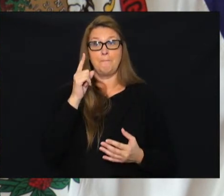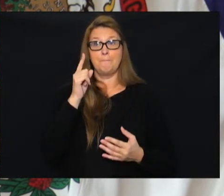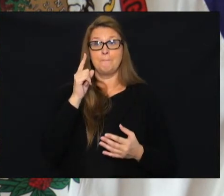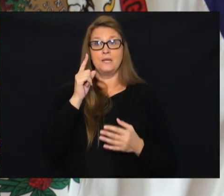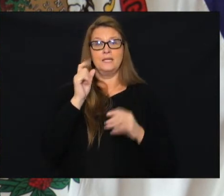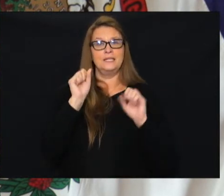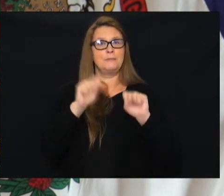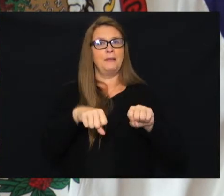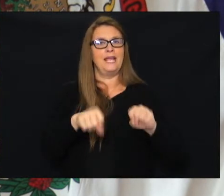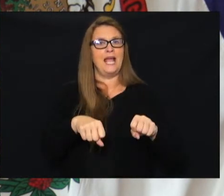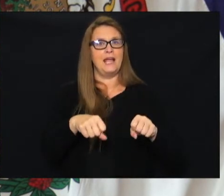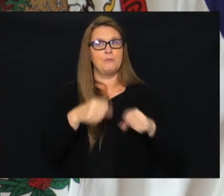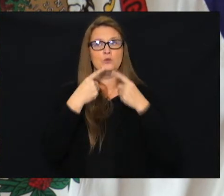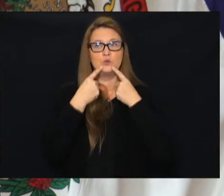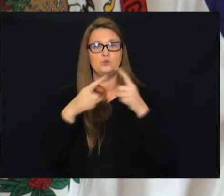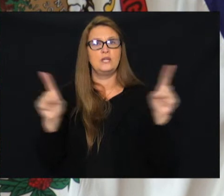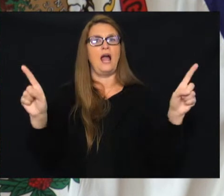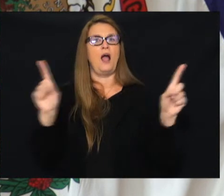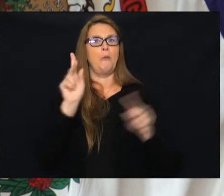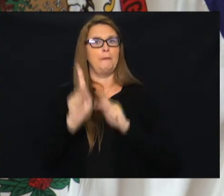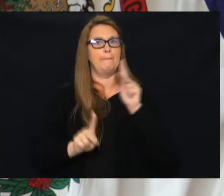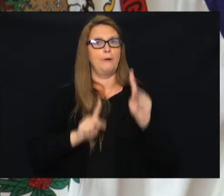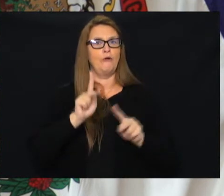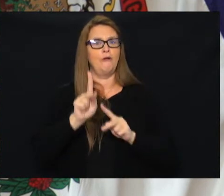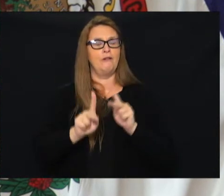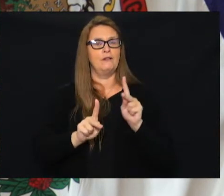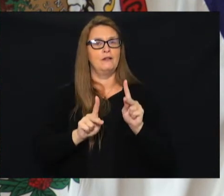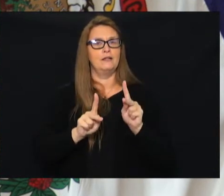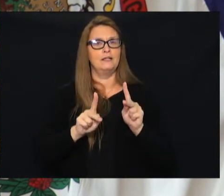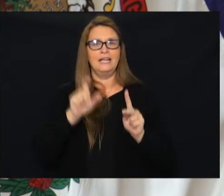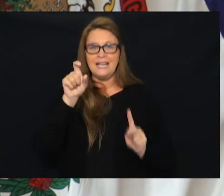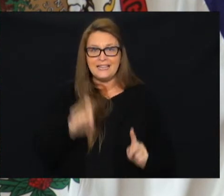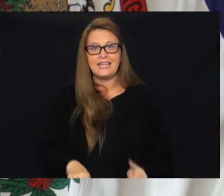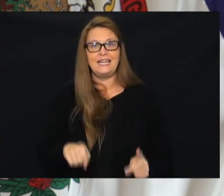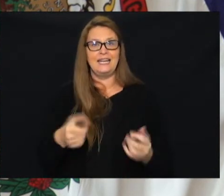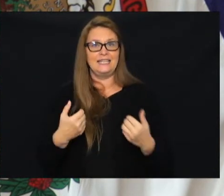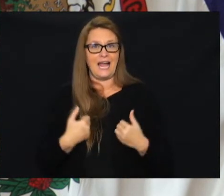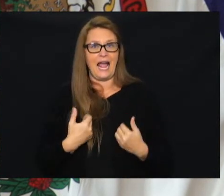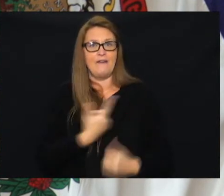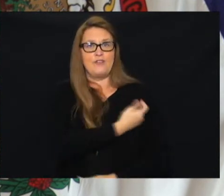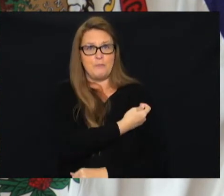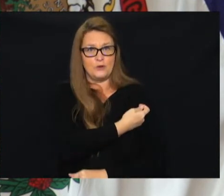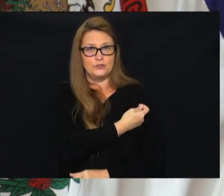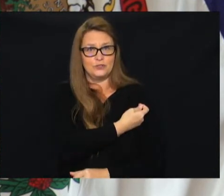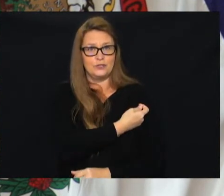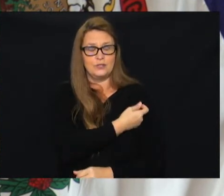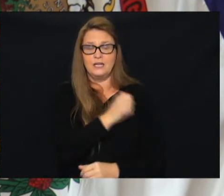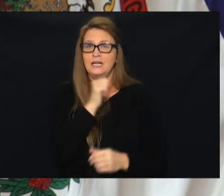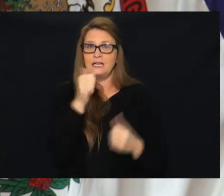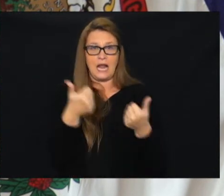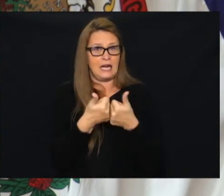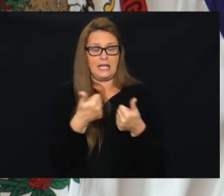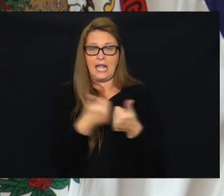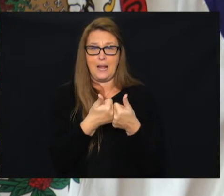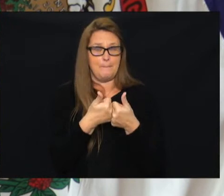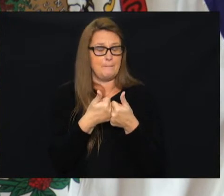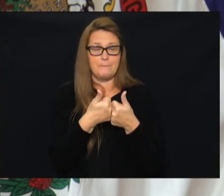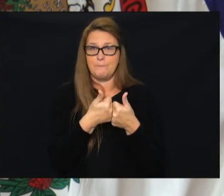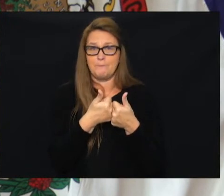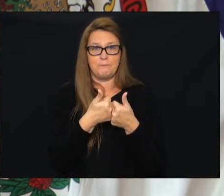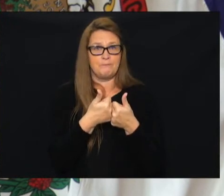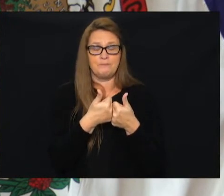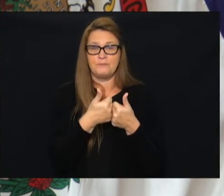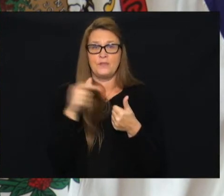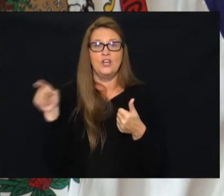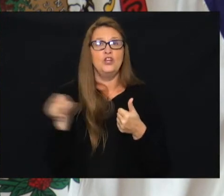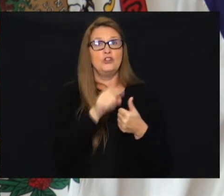be able to tell people all along that they needed to get vaccinated. This is nothing to play around with, and absolutely you need to